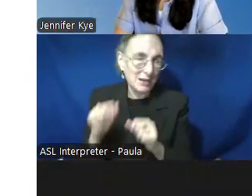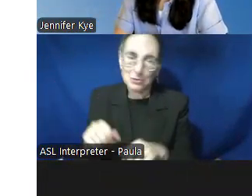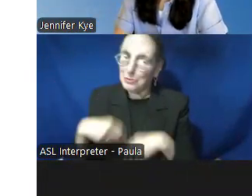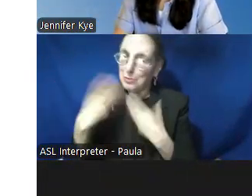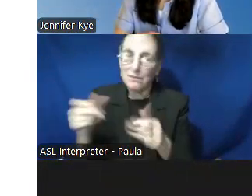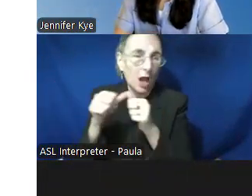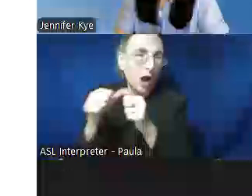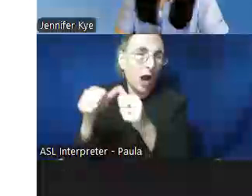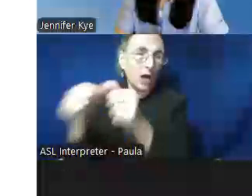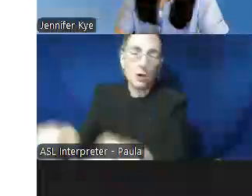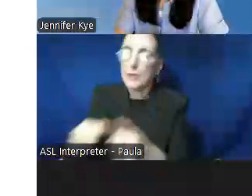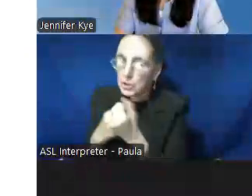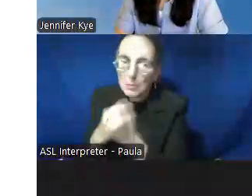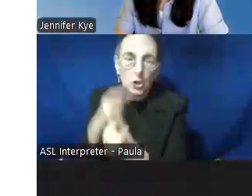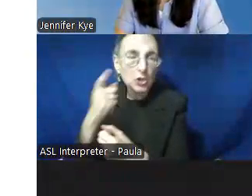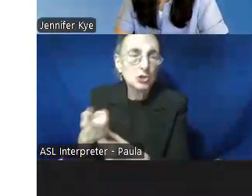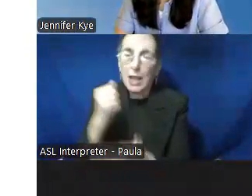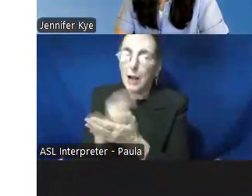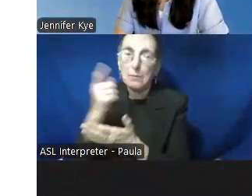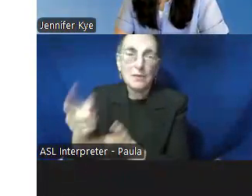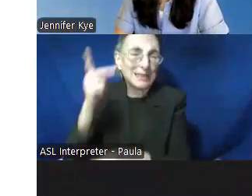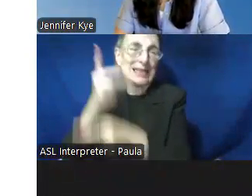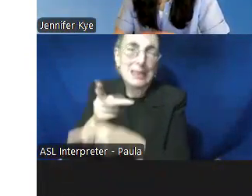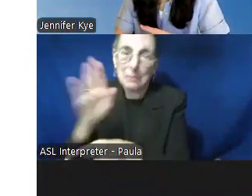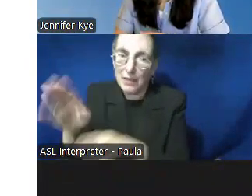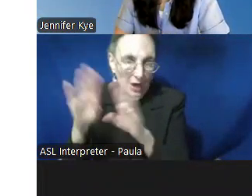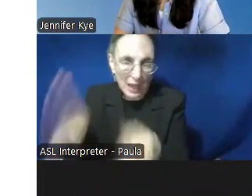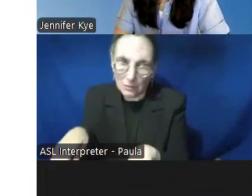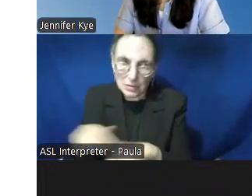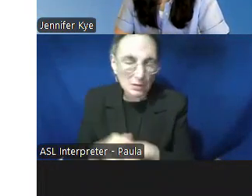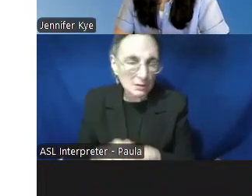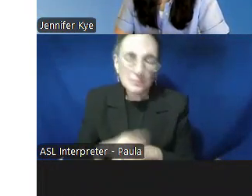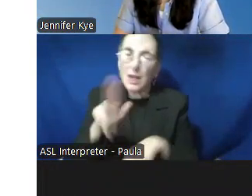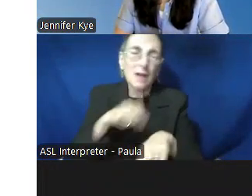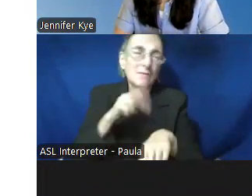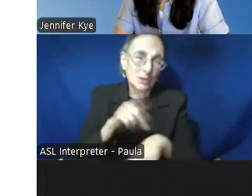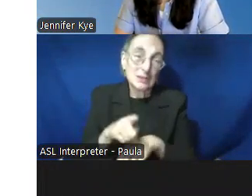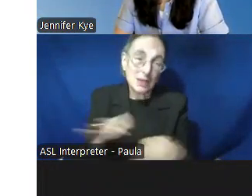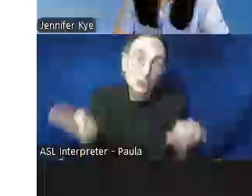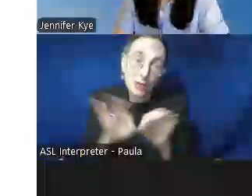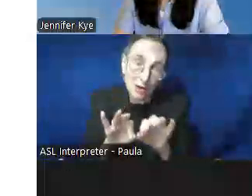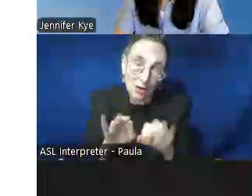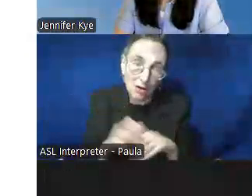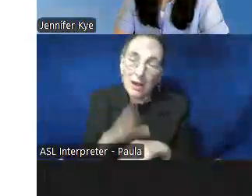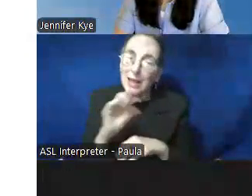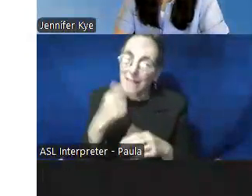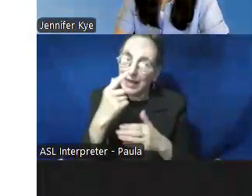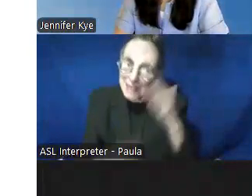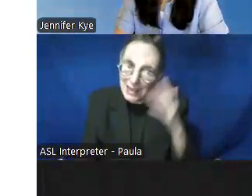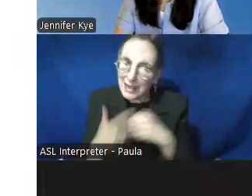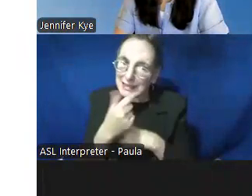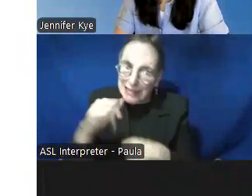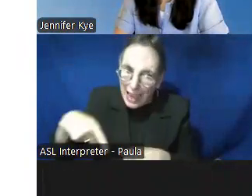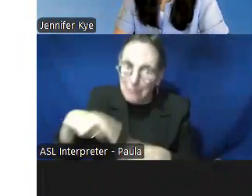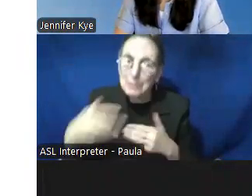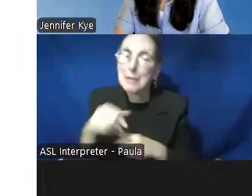to help the client maintain housing stability, which again, of course, is really critical and is a gap that other social services